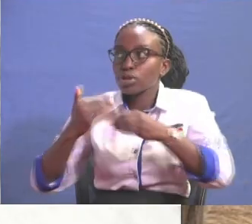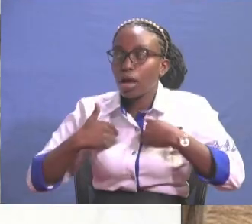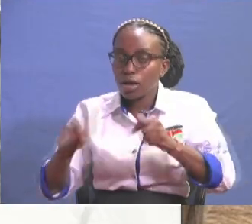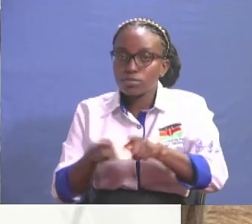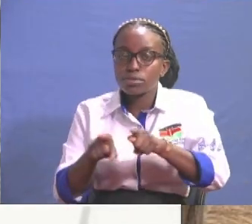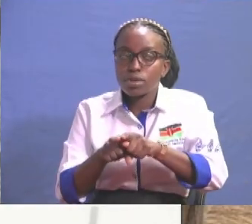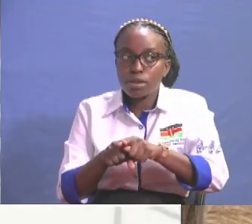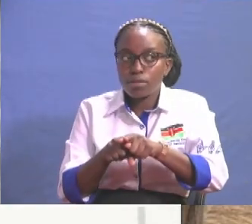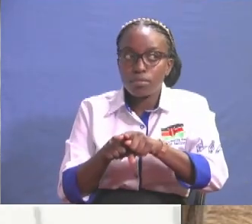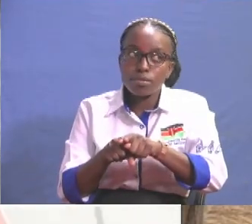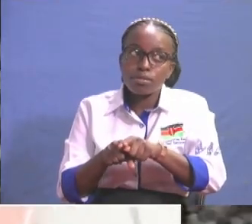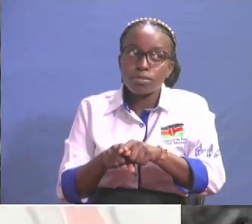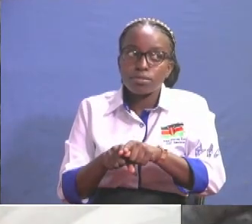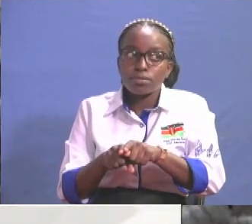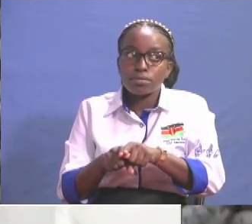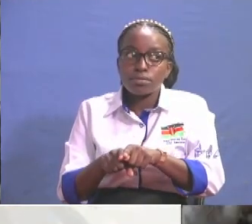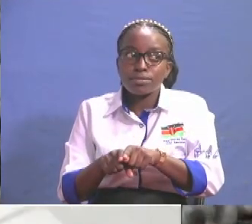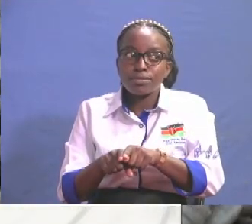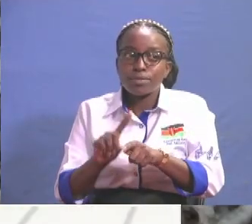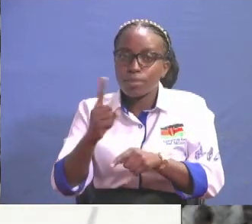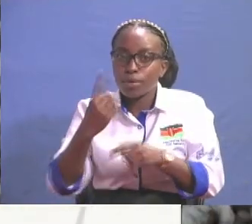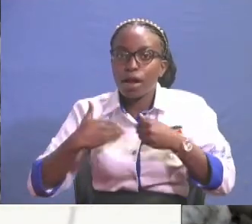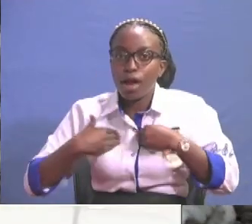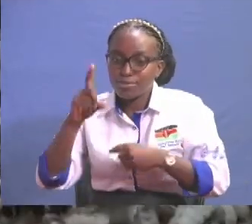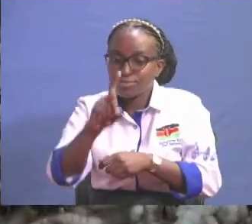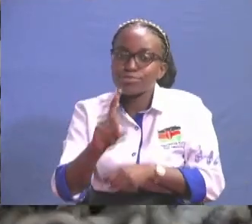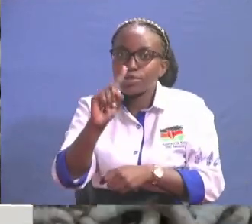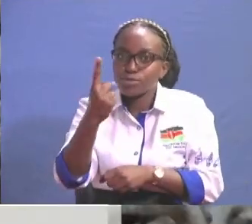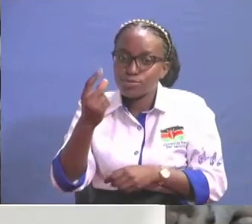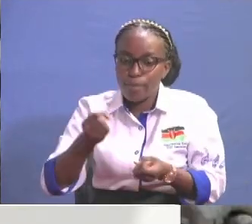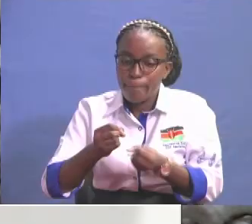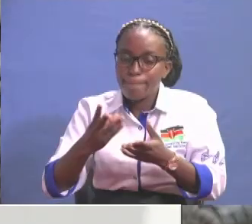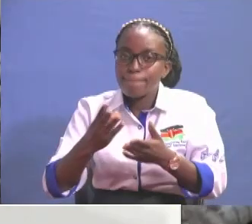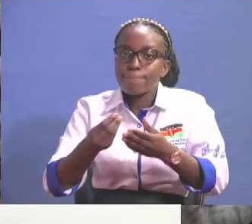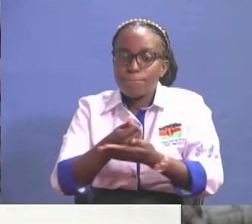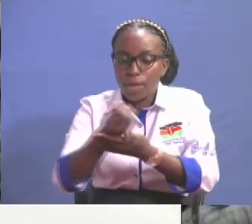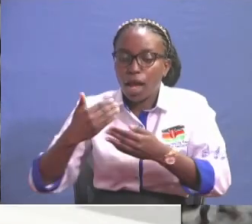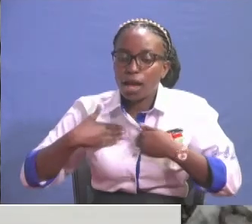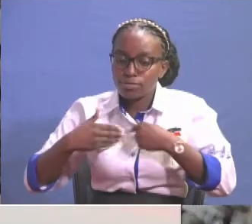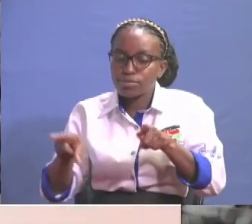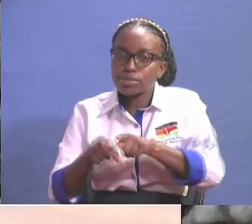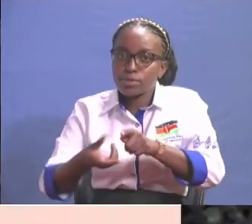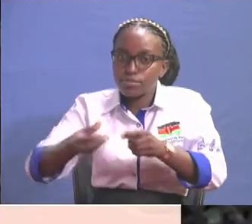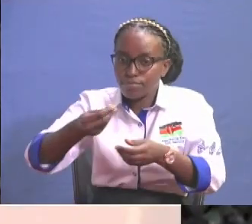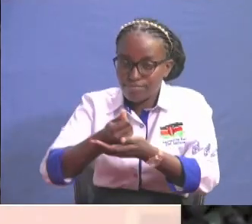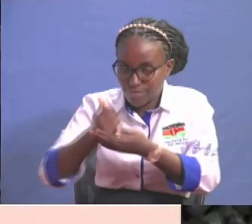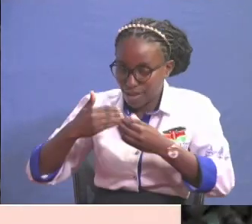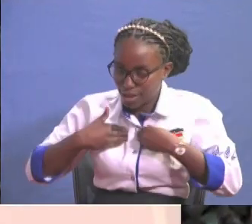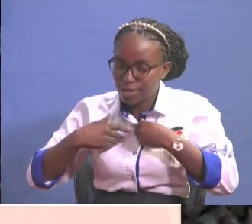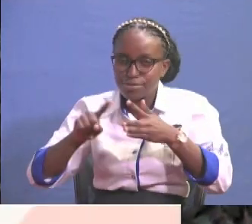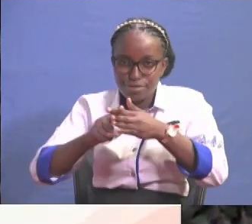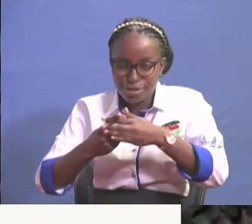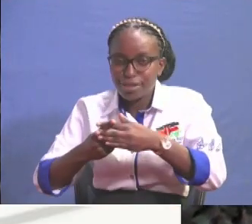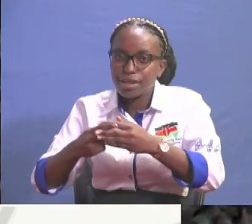hawa huwa inaenda kwa ulishaji. With just small amount of capital, one can start the venture, but there are a